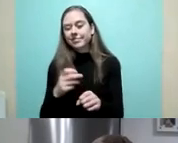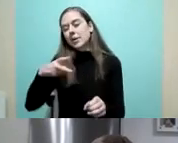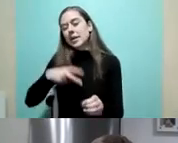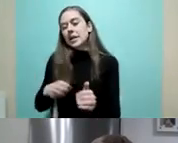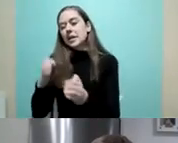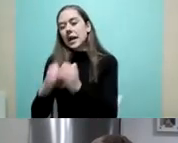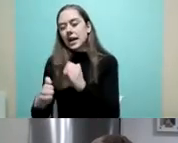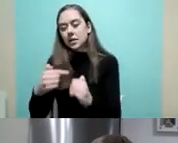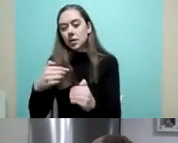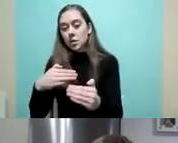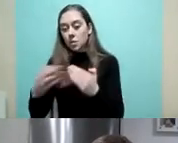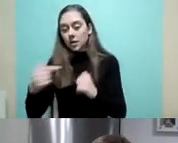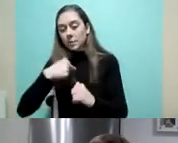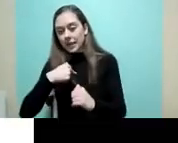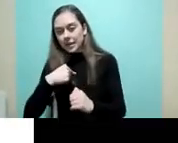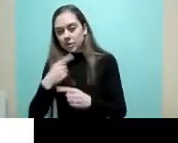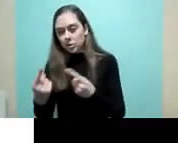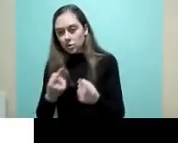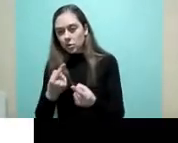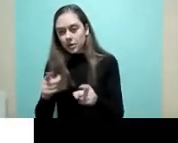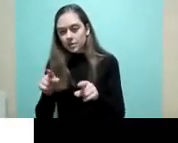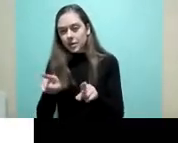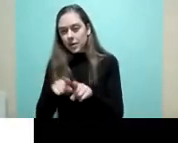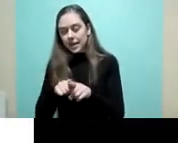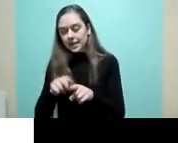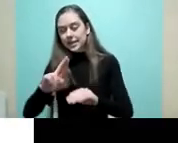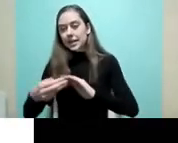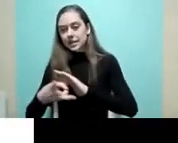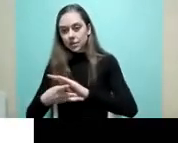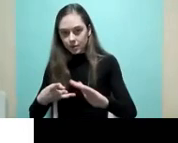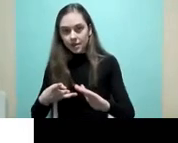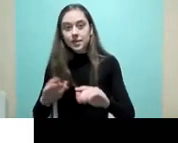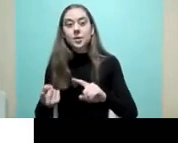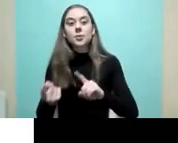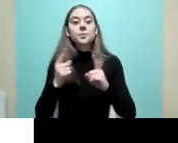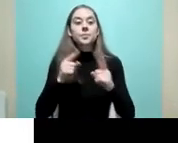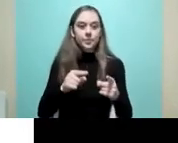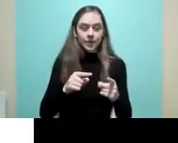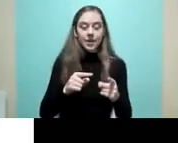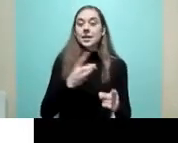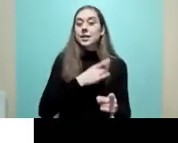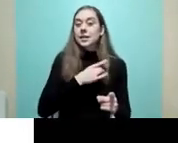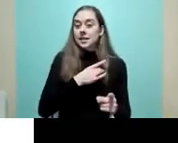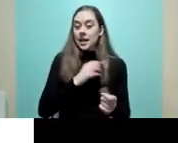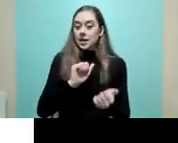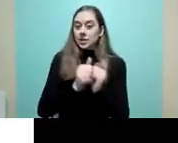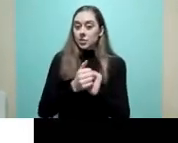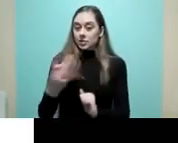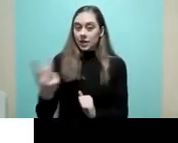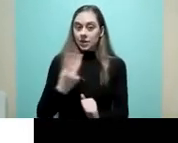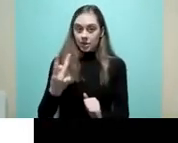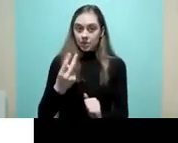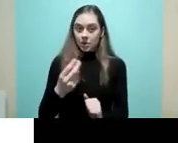doing as well, starting from next week. So Kildare Sports Partnership, post-operation transformation, steps to keeping